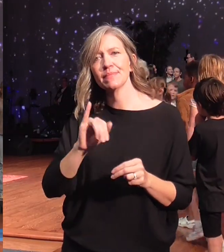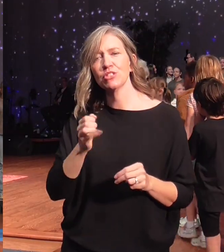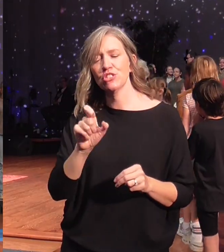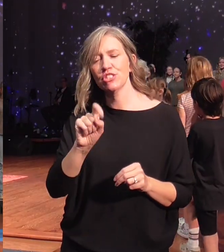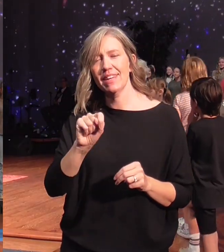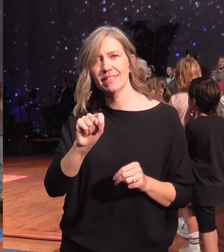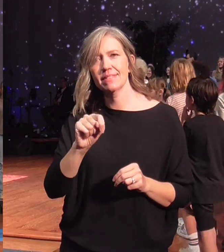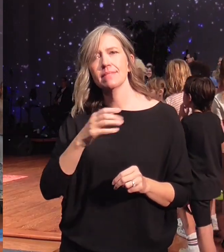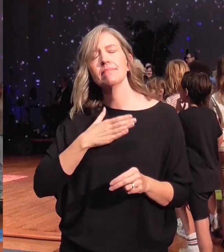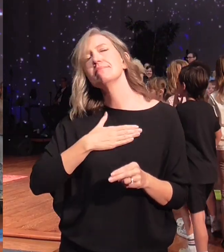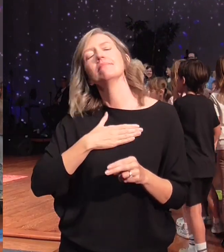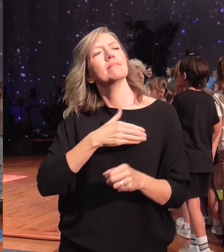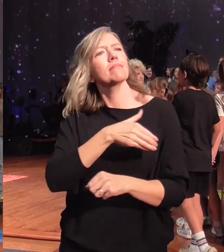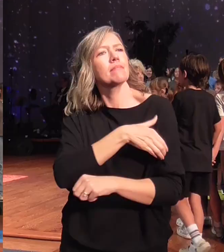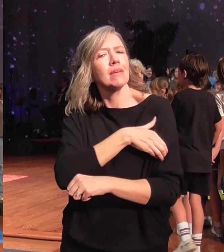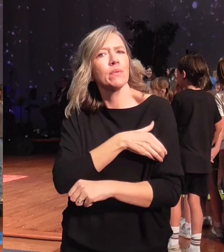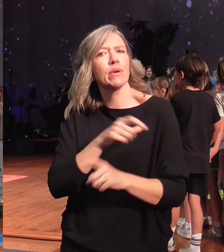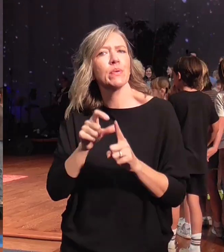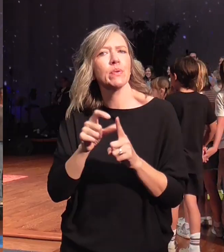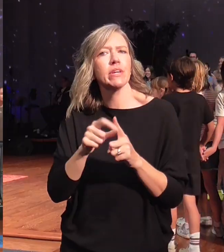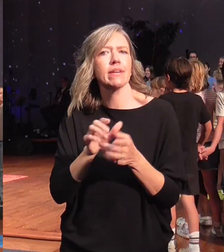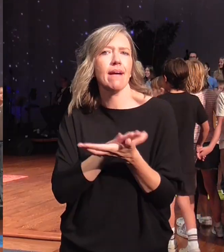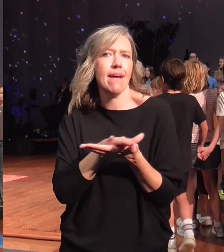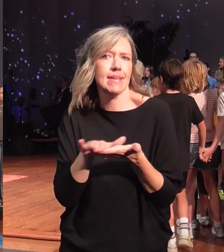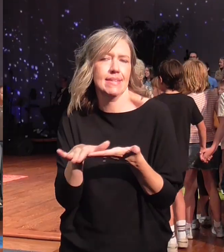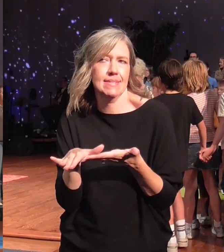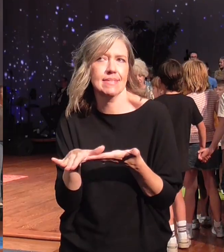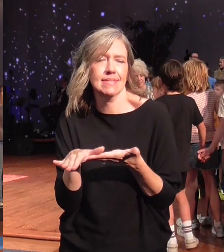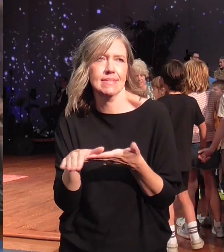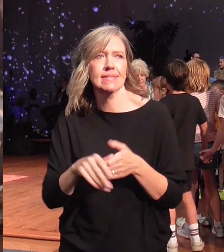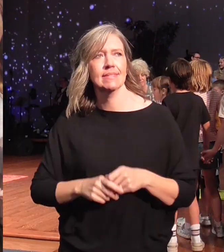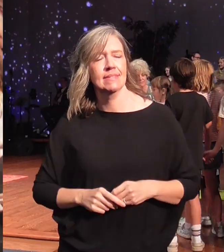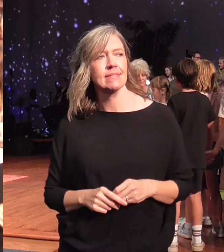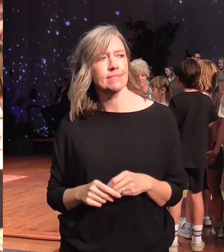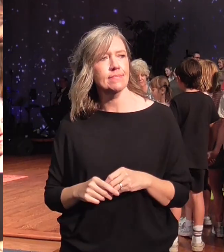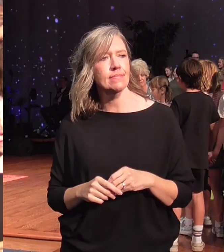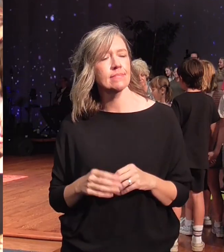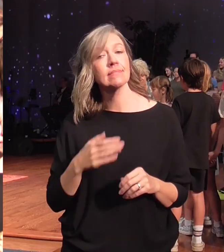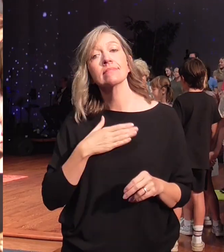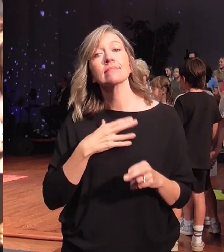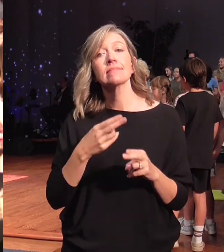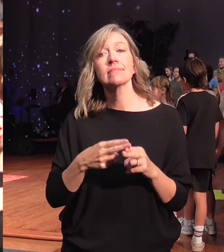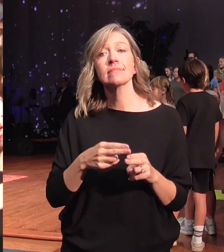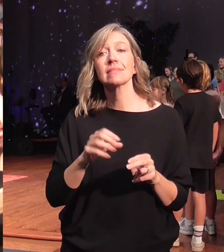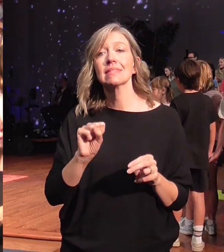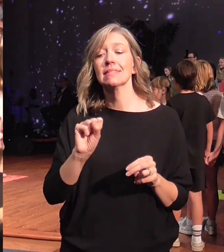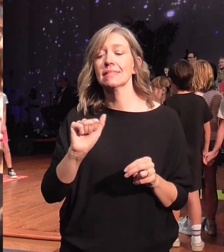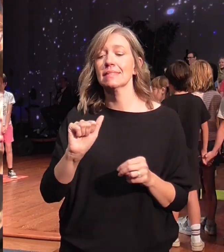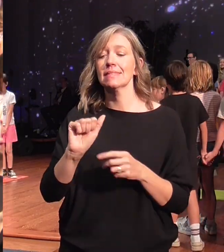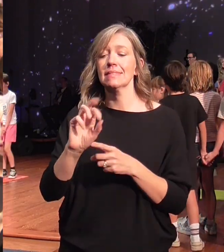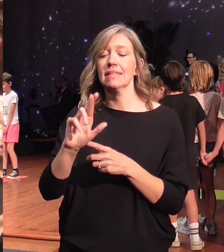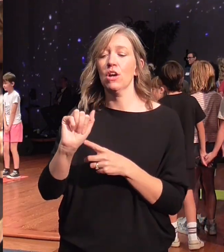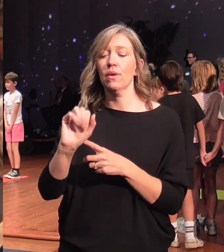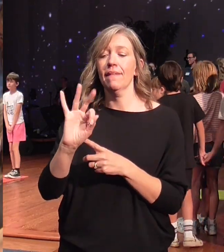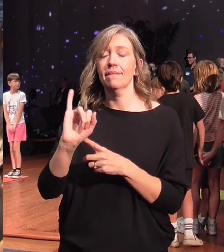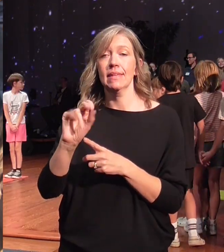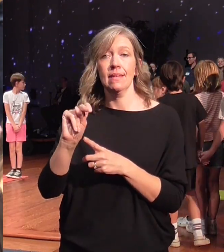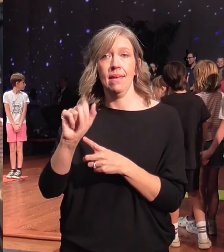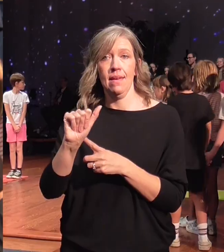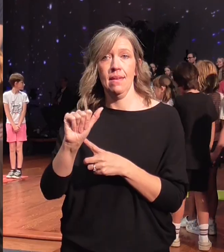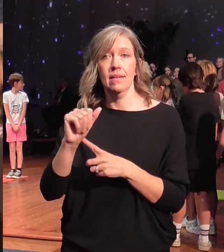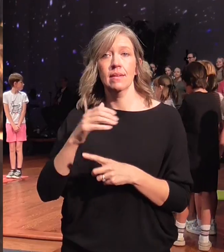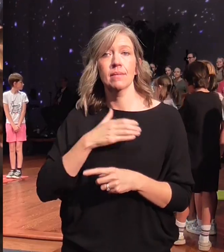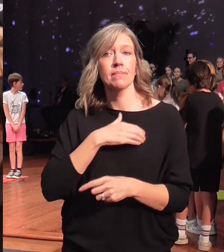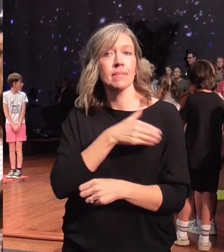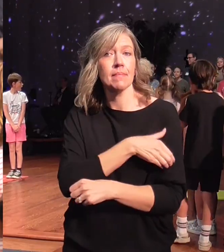and my power word is kindness. My name's Serafina, my power word